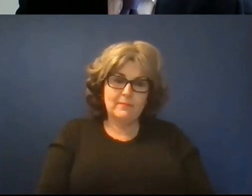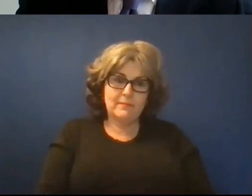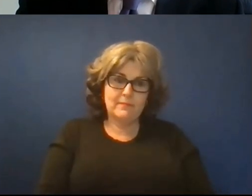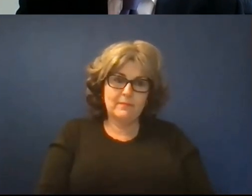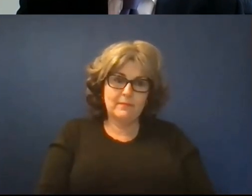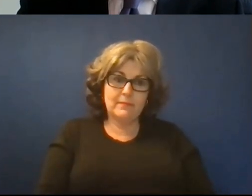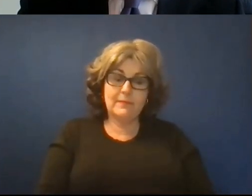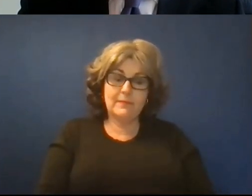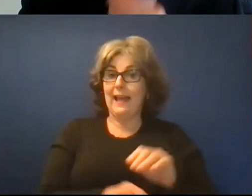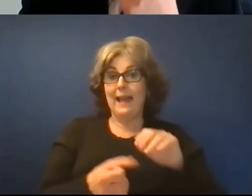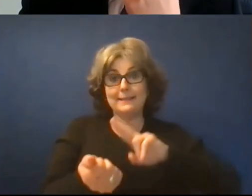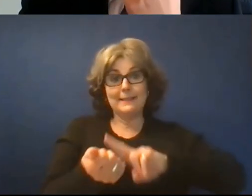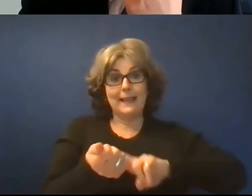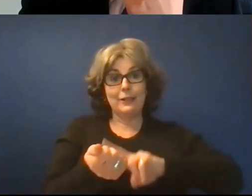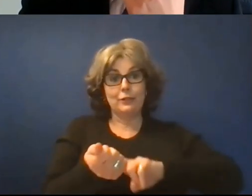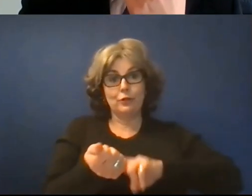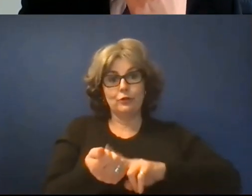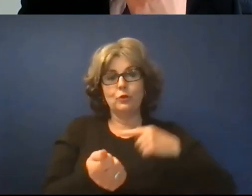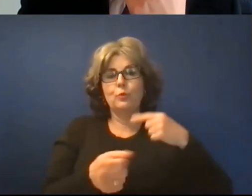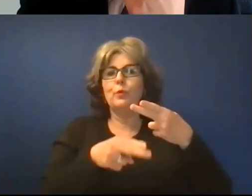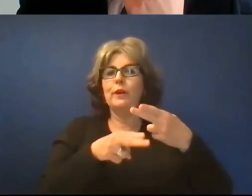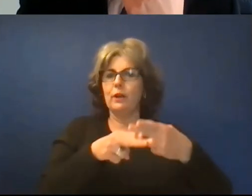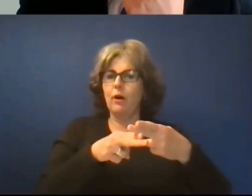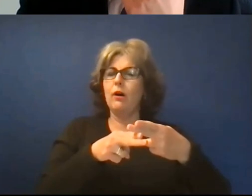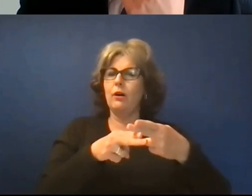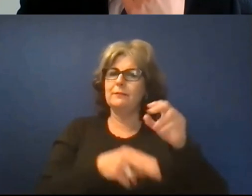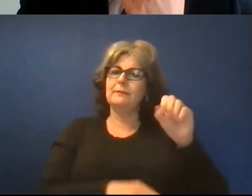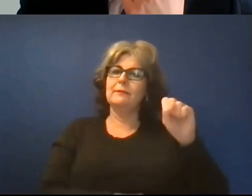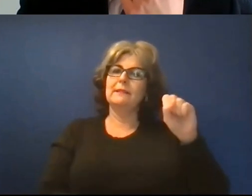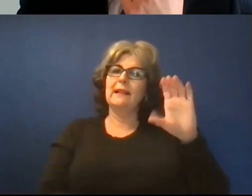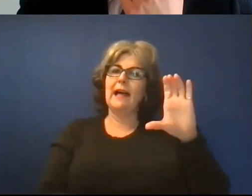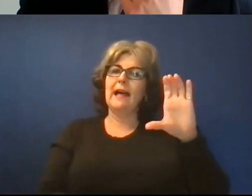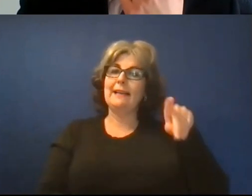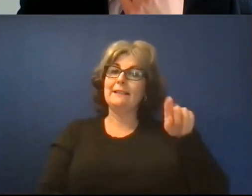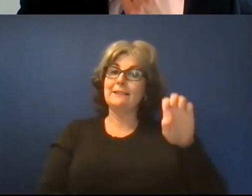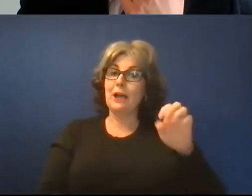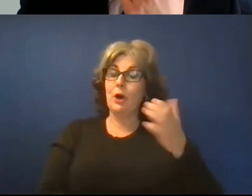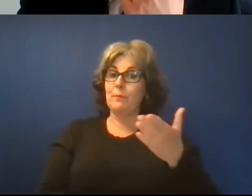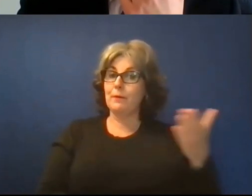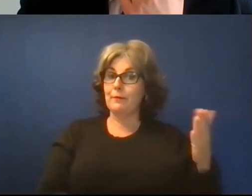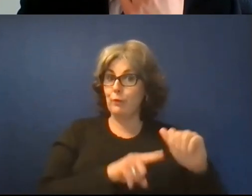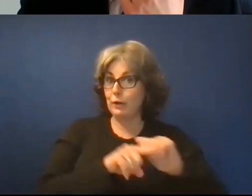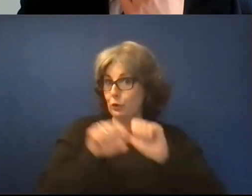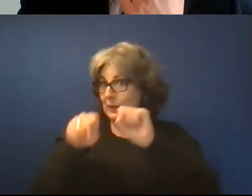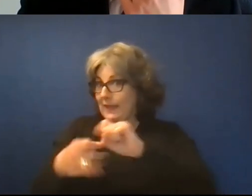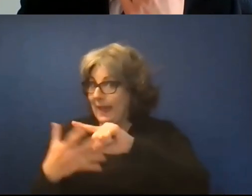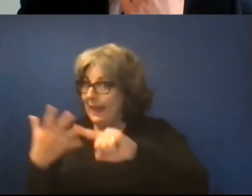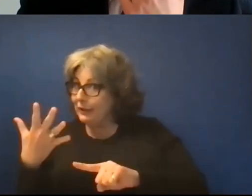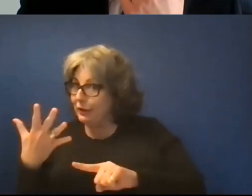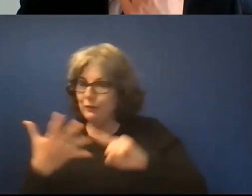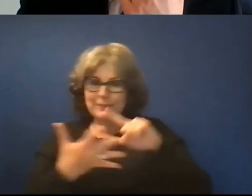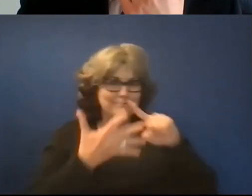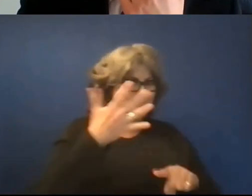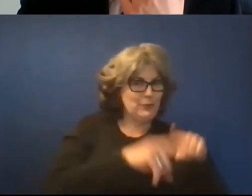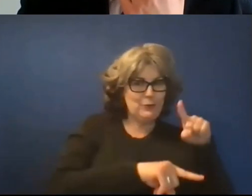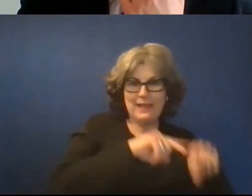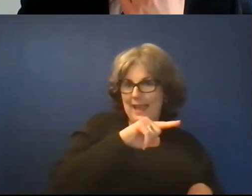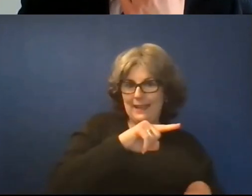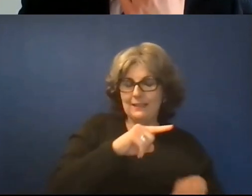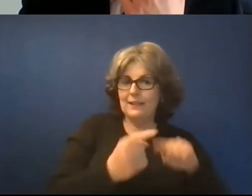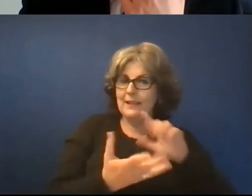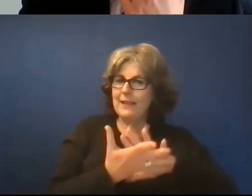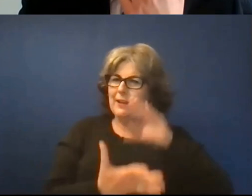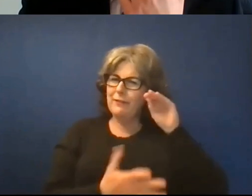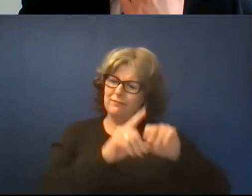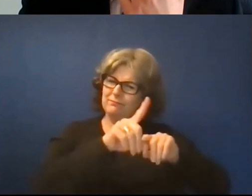As nurses, it's a scope. We have a scope of practice. So it's something we can do, stuff we cannot do. So if you're orientating and you're not